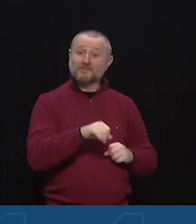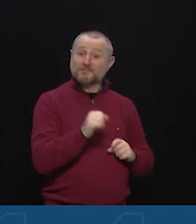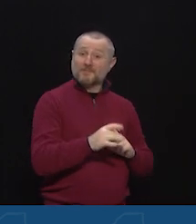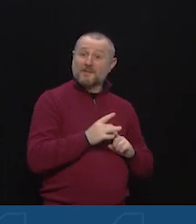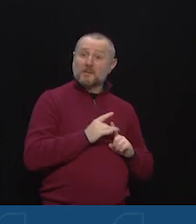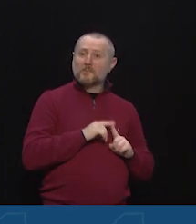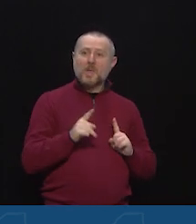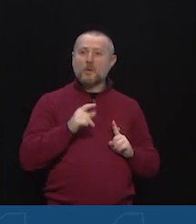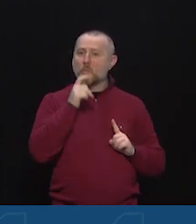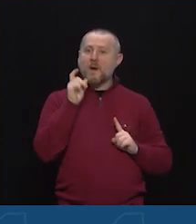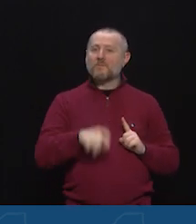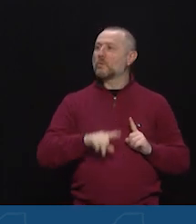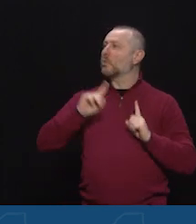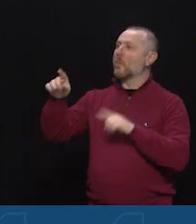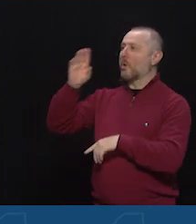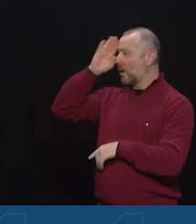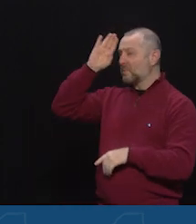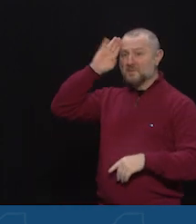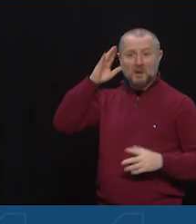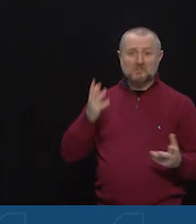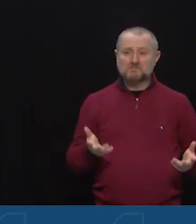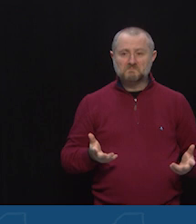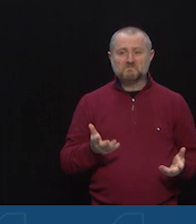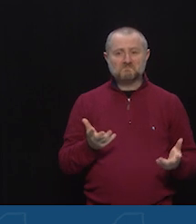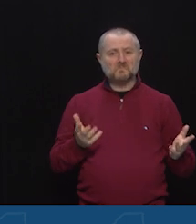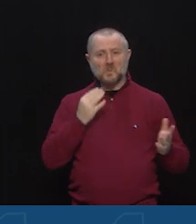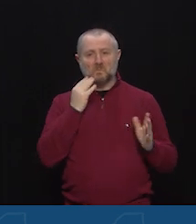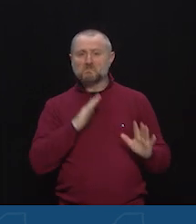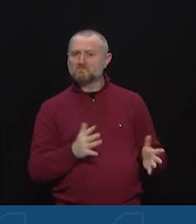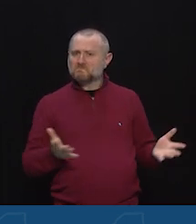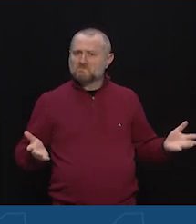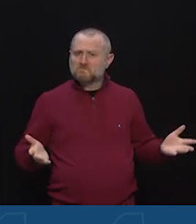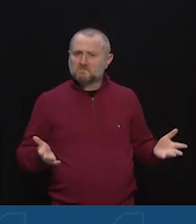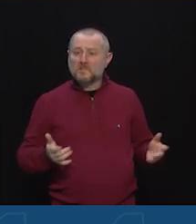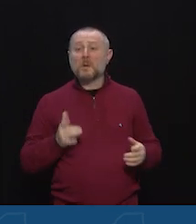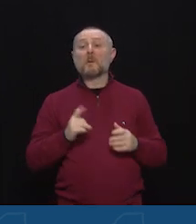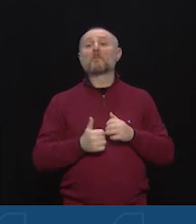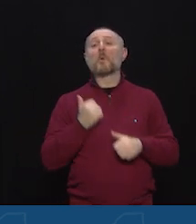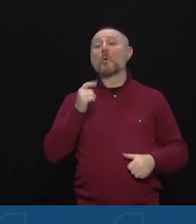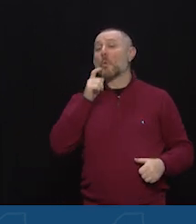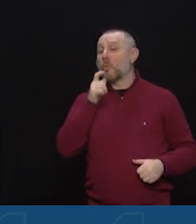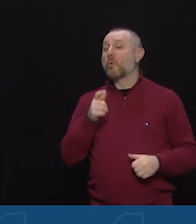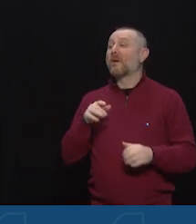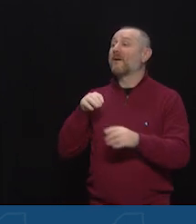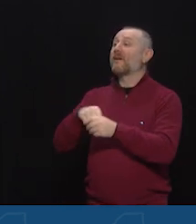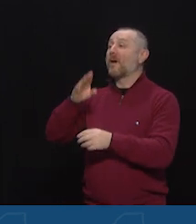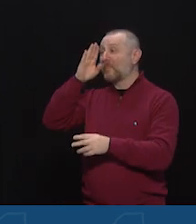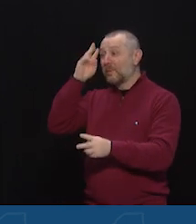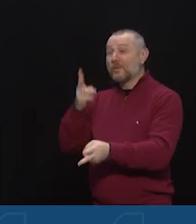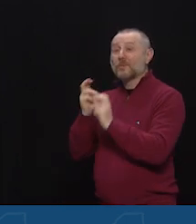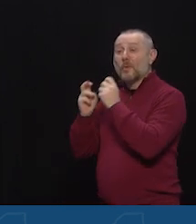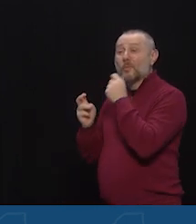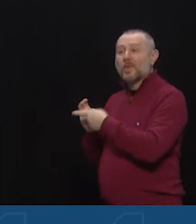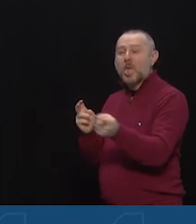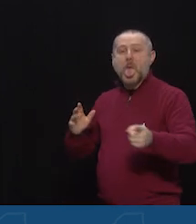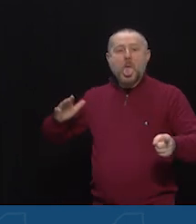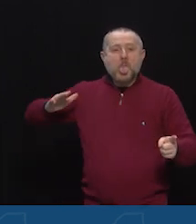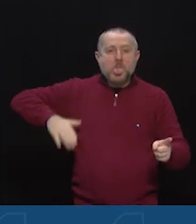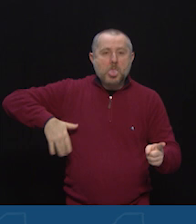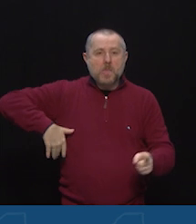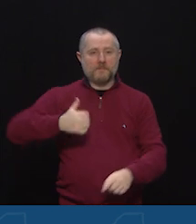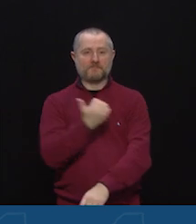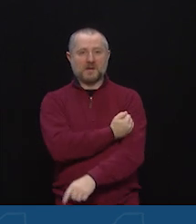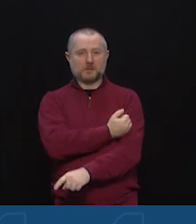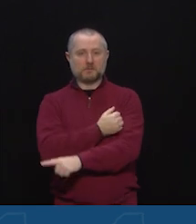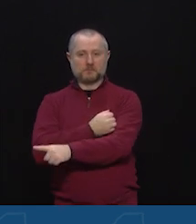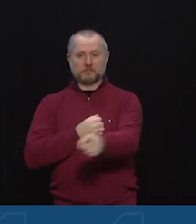our hospitalizations are still, vast majority are people who are unvaccinated, and our kids are going to be sick if we don't get them